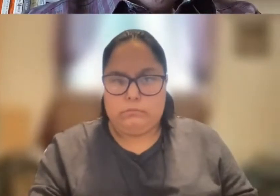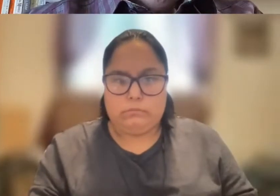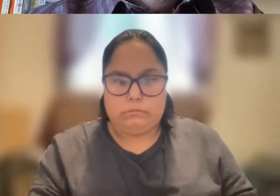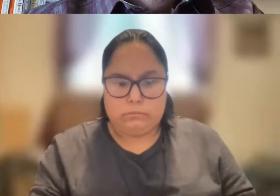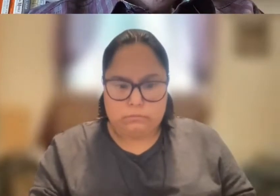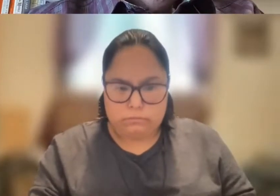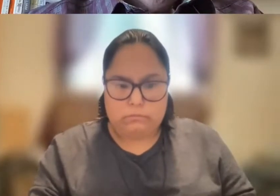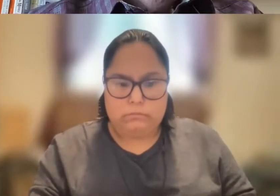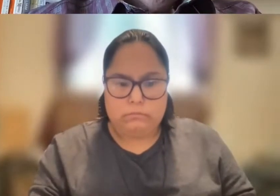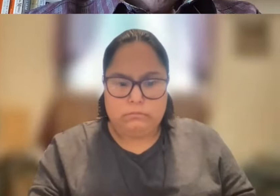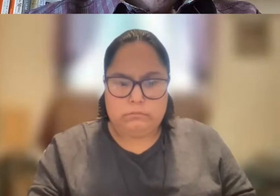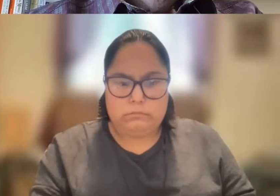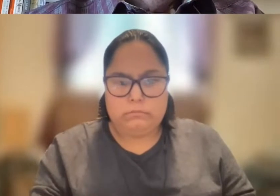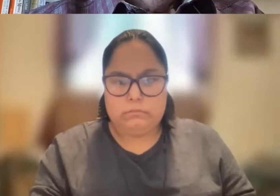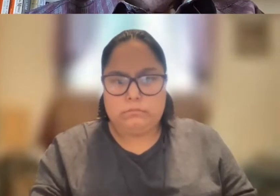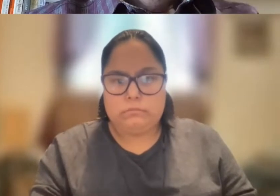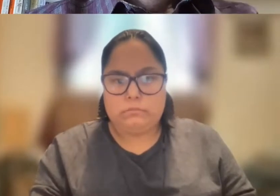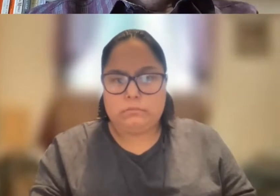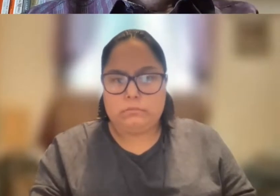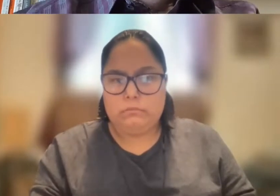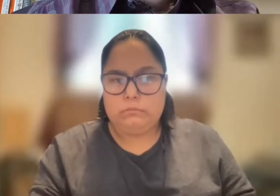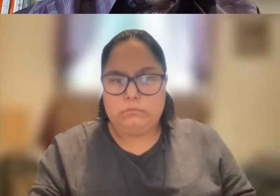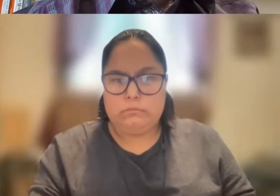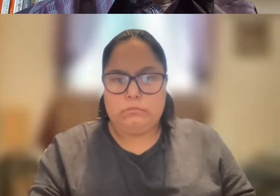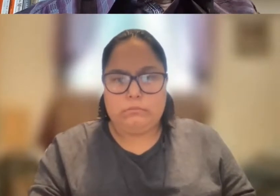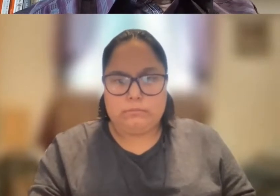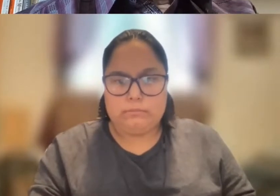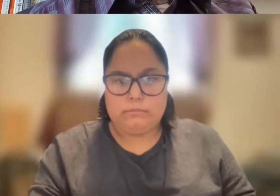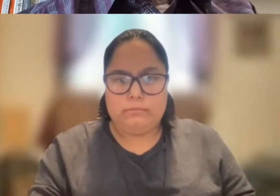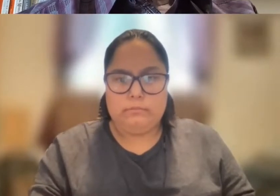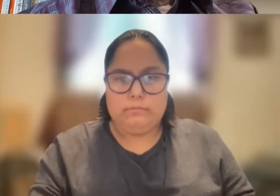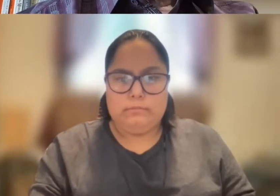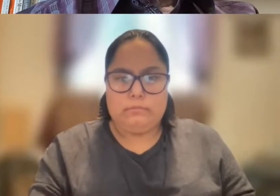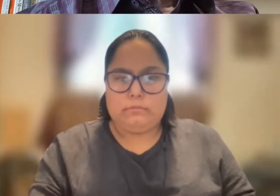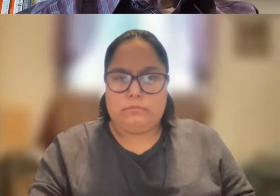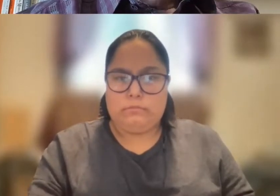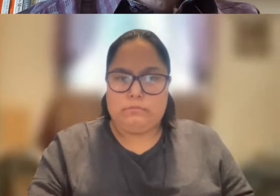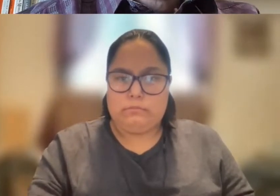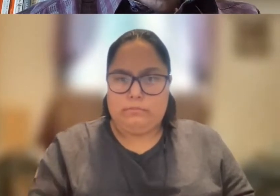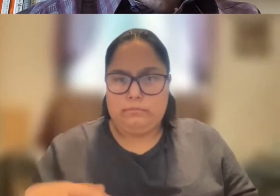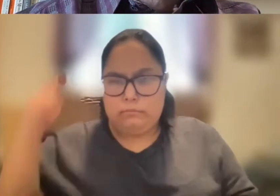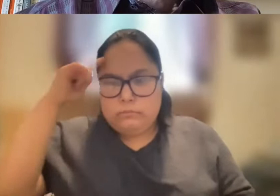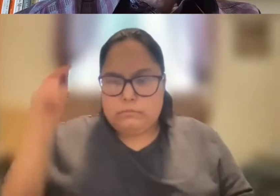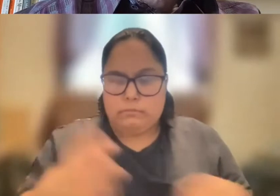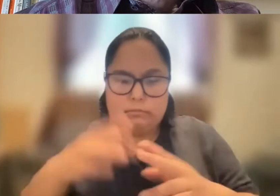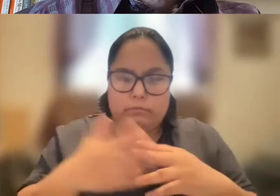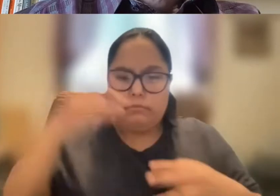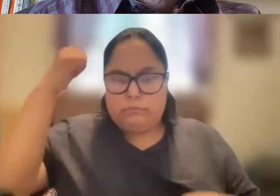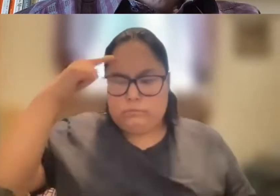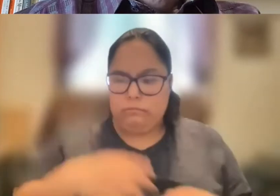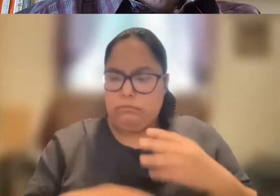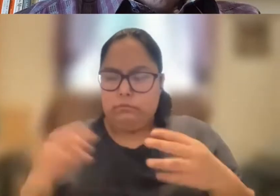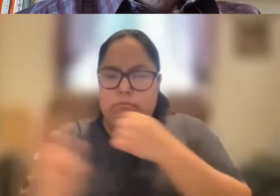available for anything. He was supportive. He's the one that advocated for us to have the pride flag up. He reached out to me a